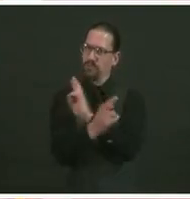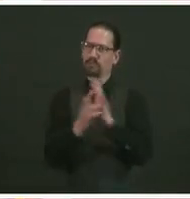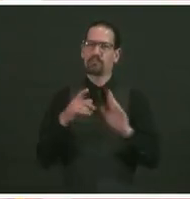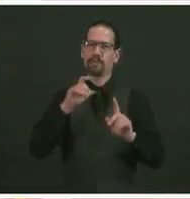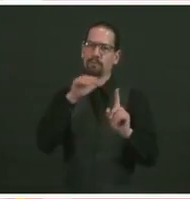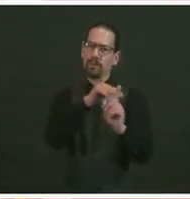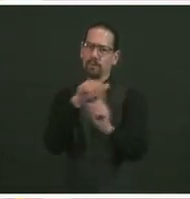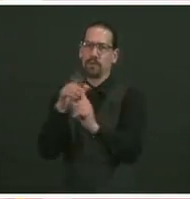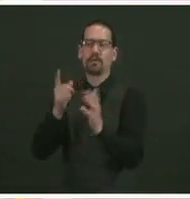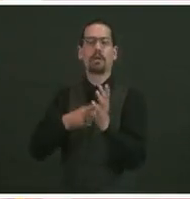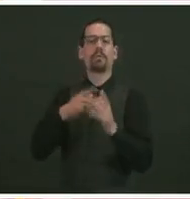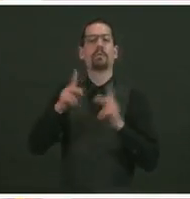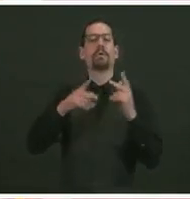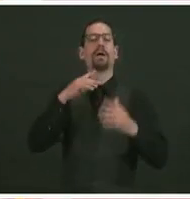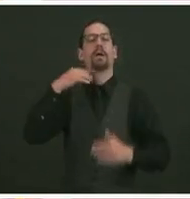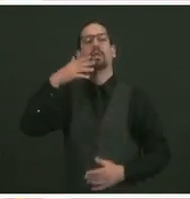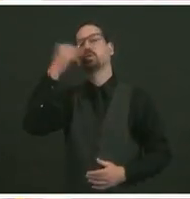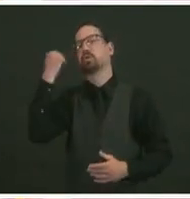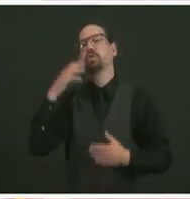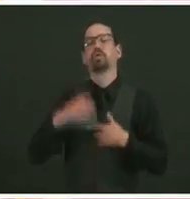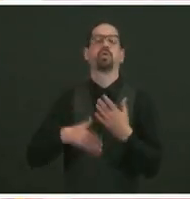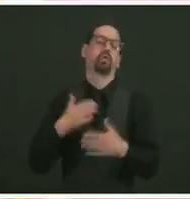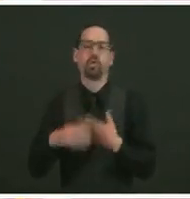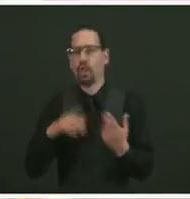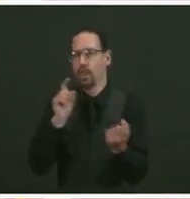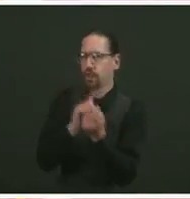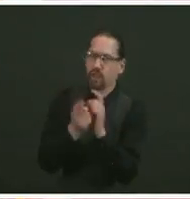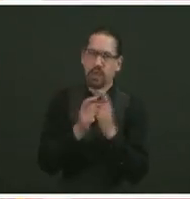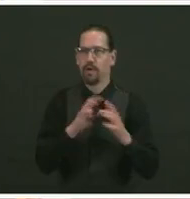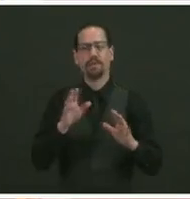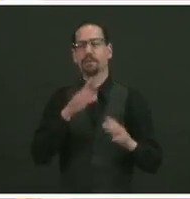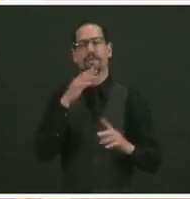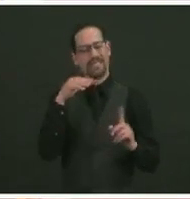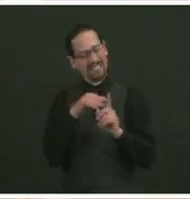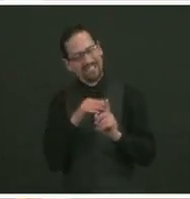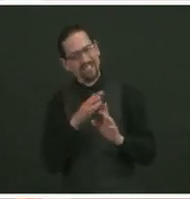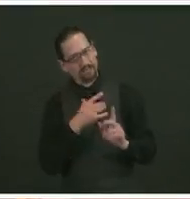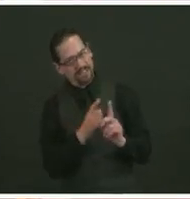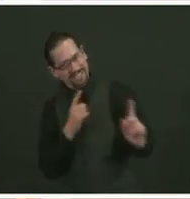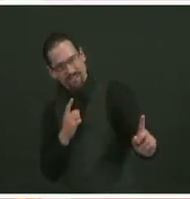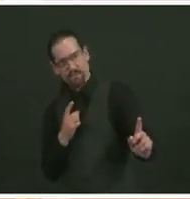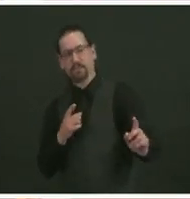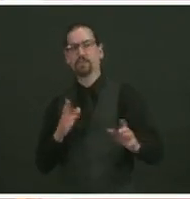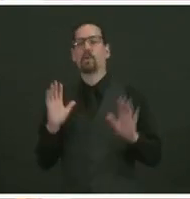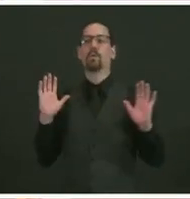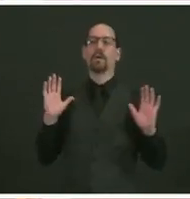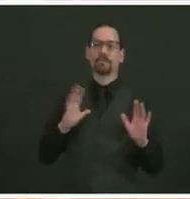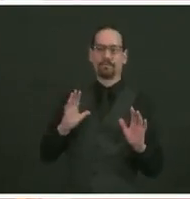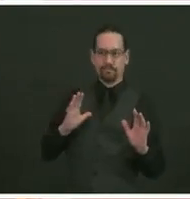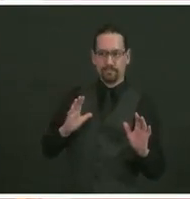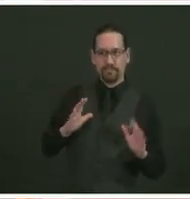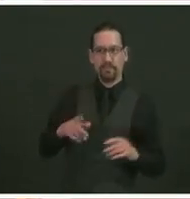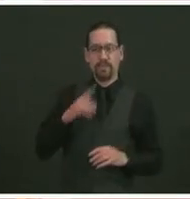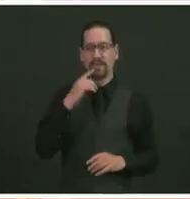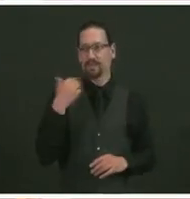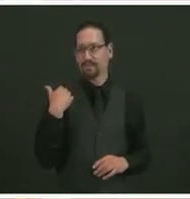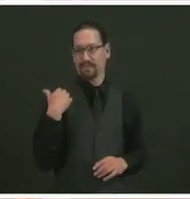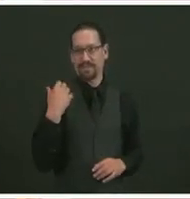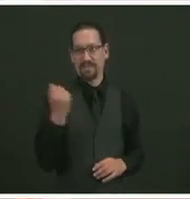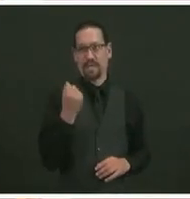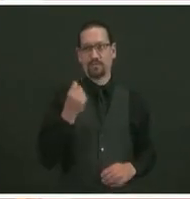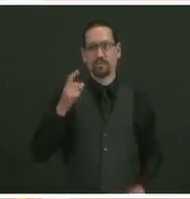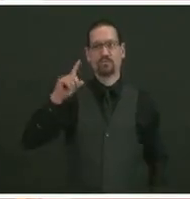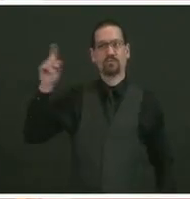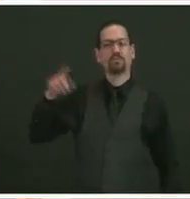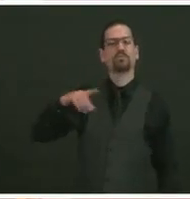want you 6 feet apart from each other is it's just safer for you. And I think it's just important. Like, I was hiking over the weekend down at Chaffee Park in North Kingstown. I had a great